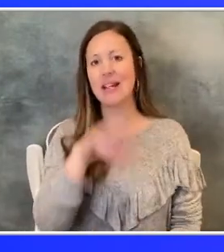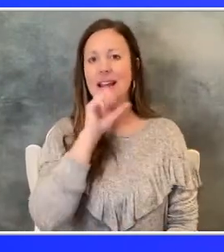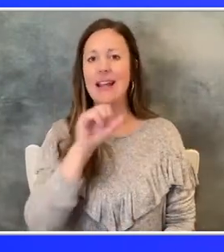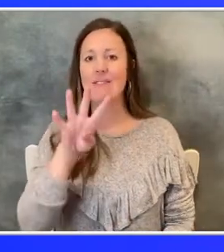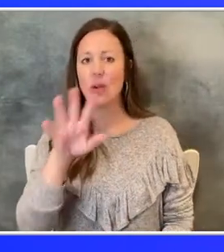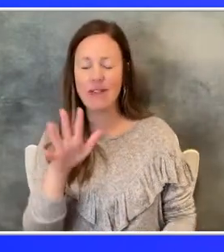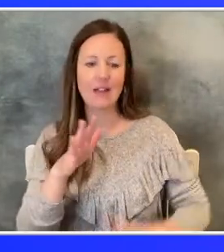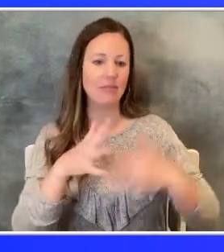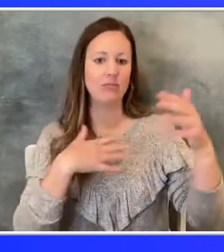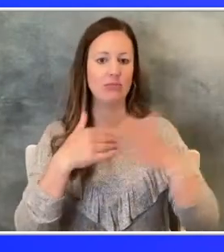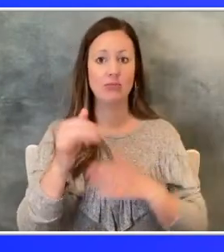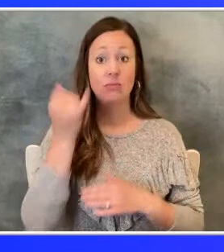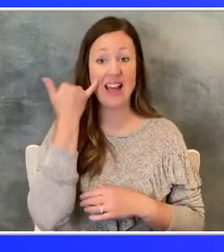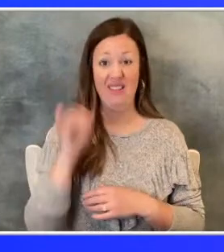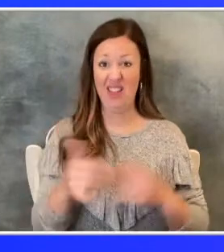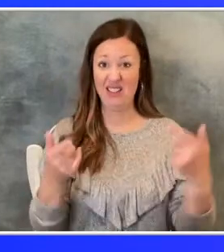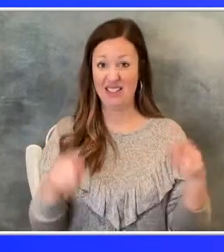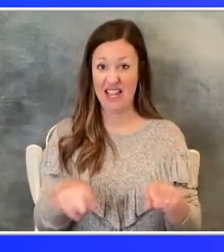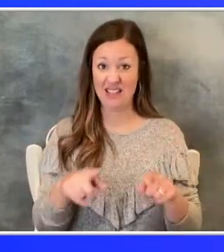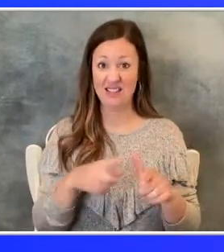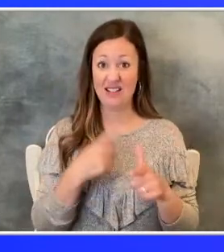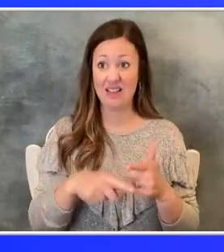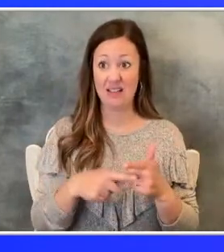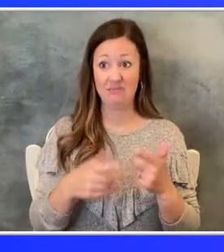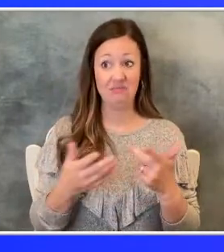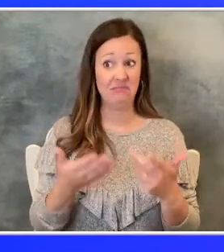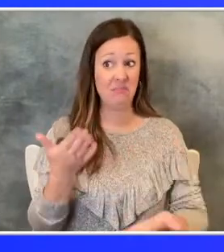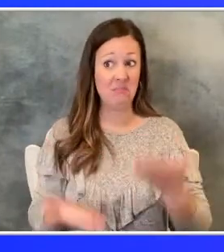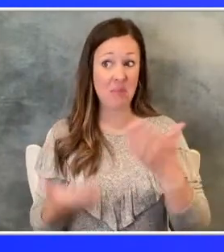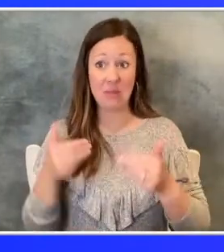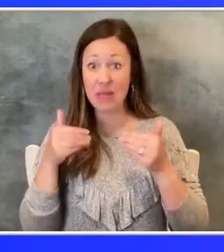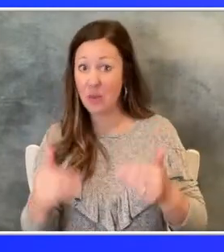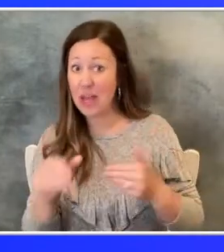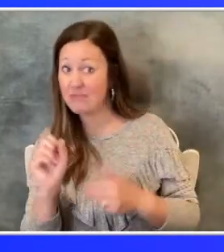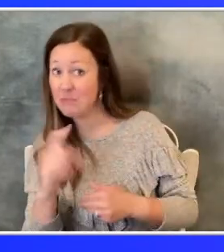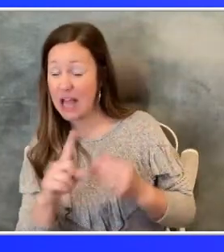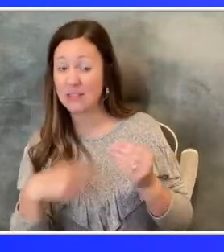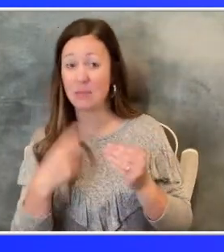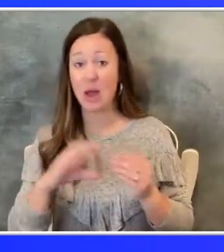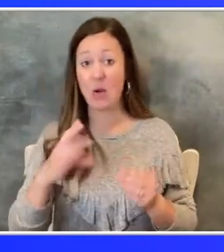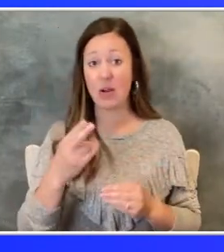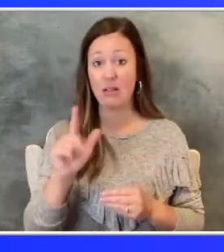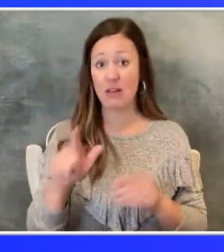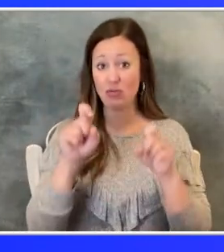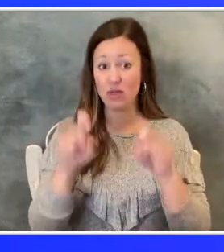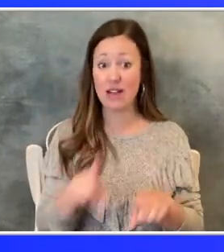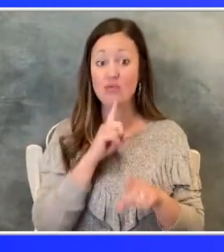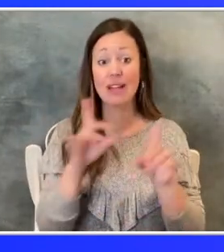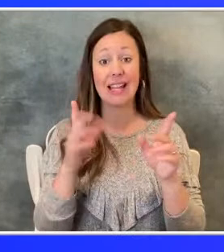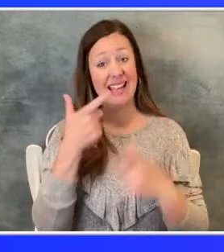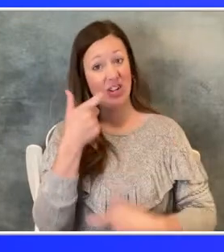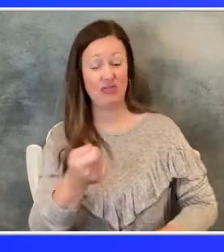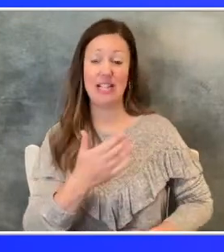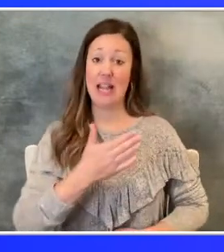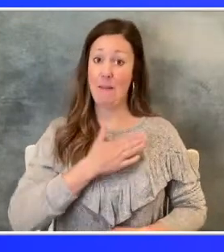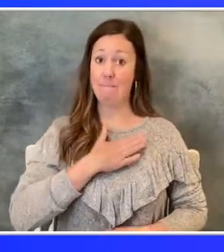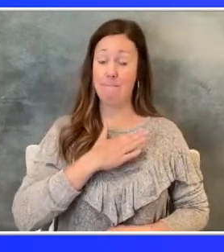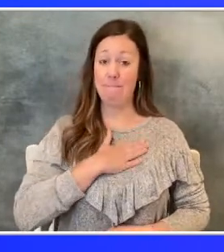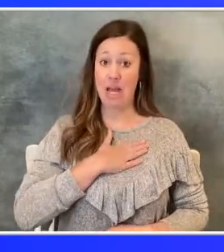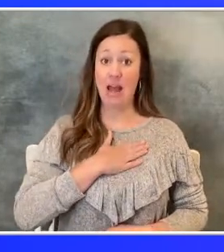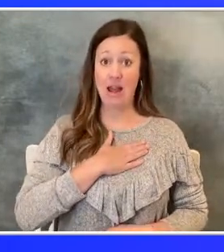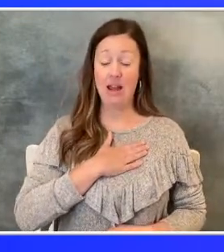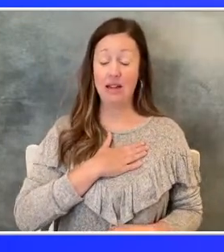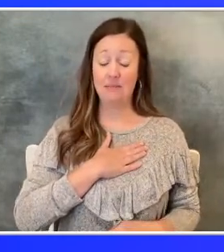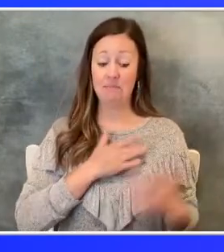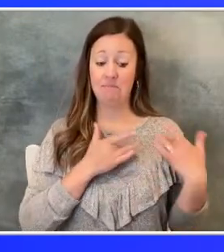that's the case, then maybe bring up cholesterol testing. It's very interesting that in my practice I see children who